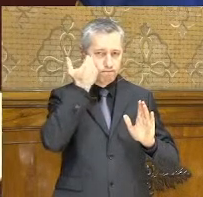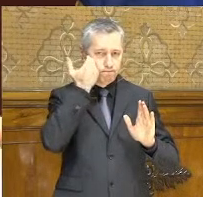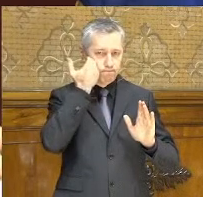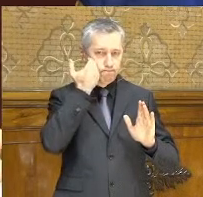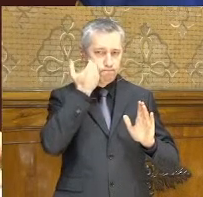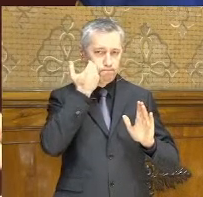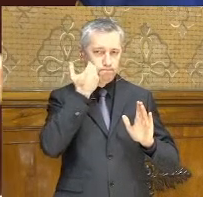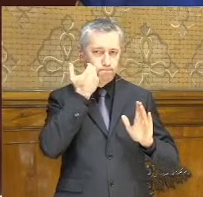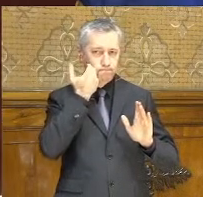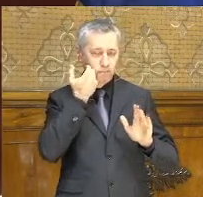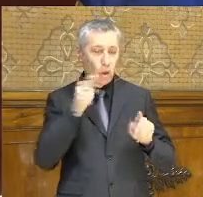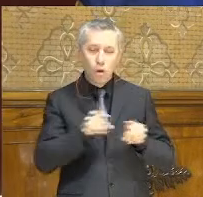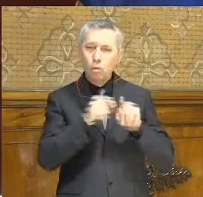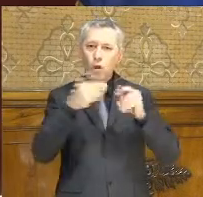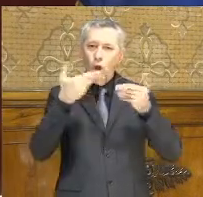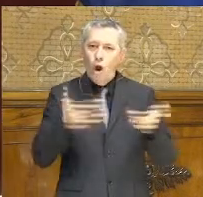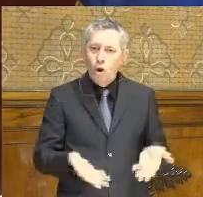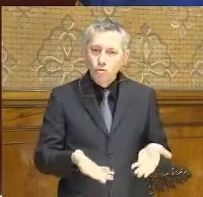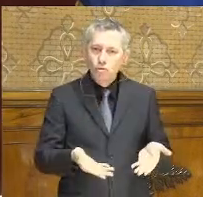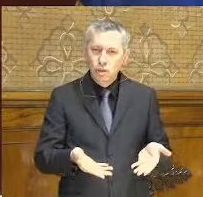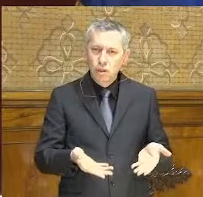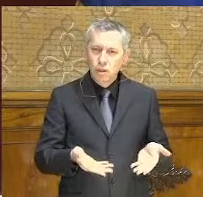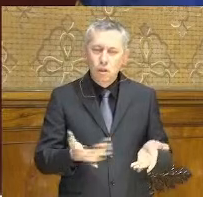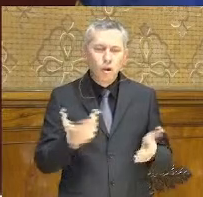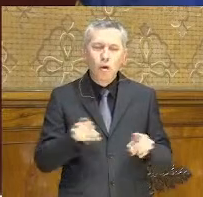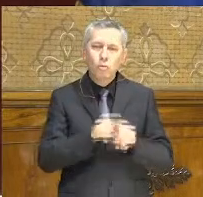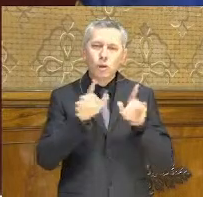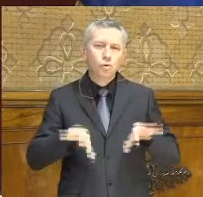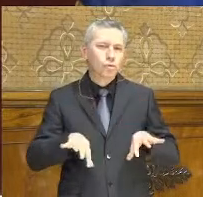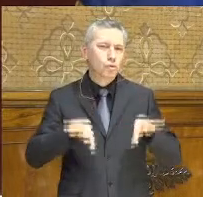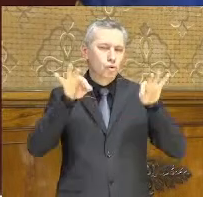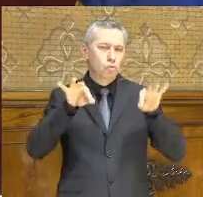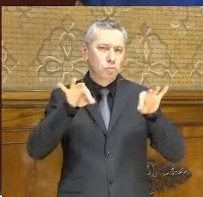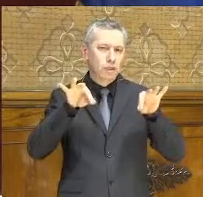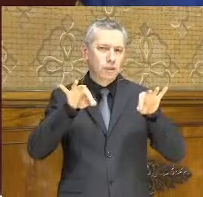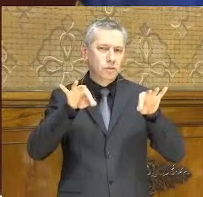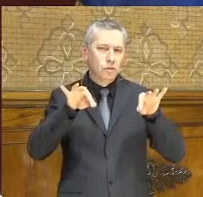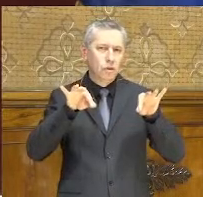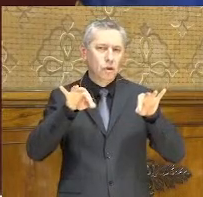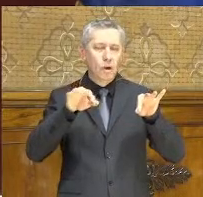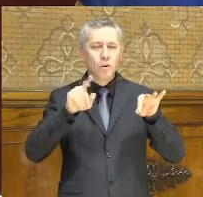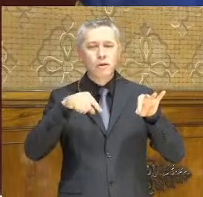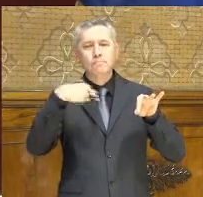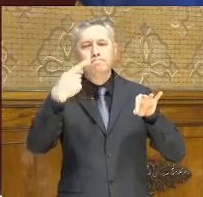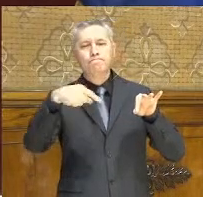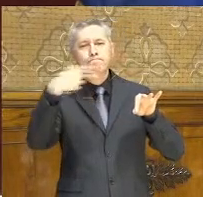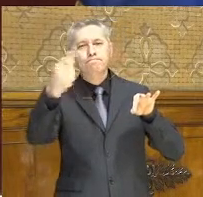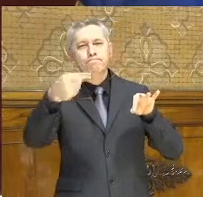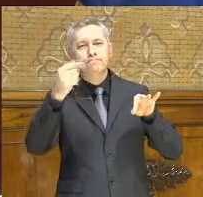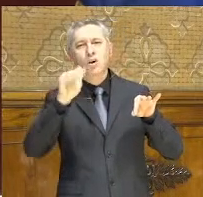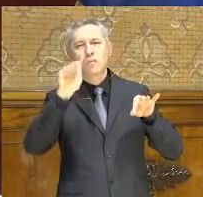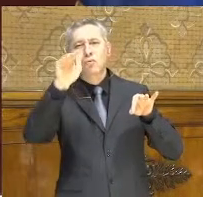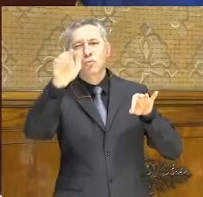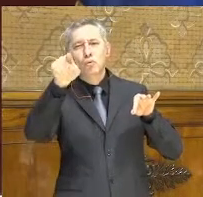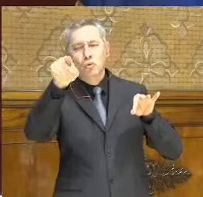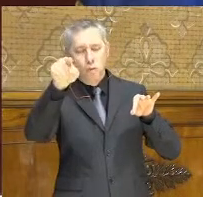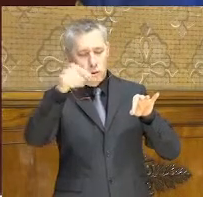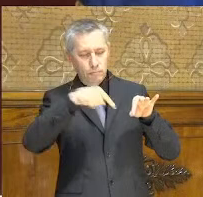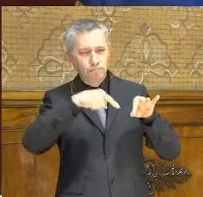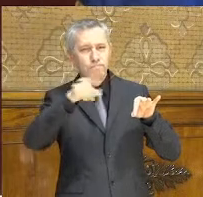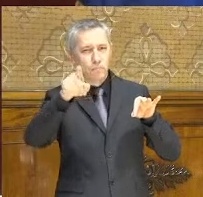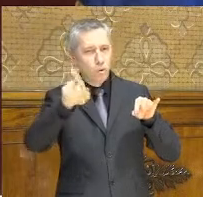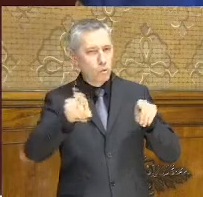the present day is suspended in a proleptic anticipation of abjection